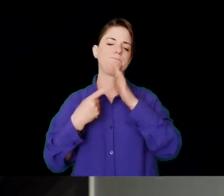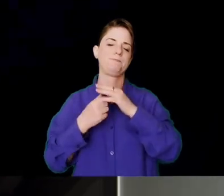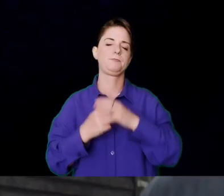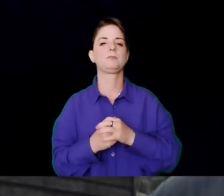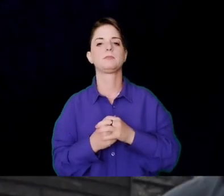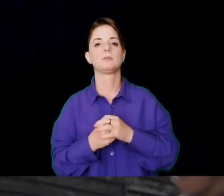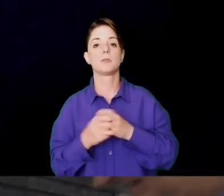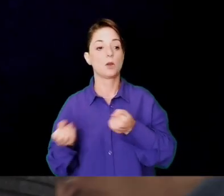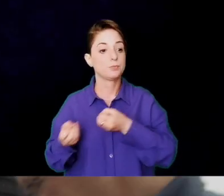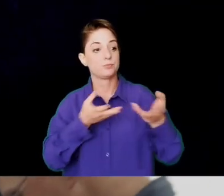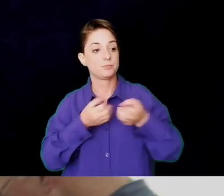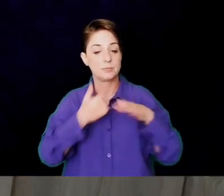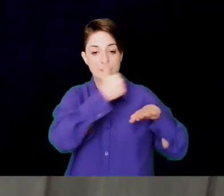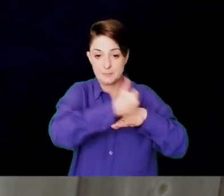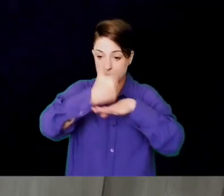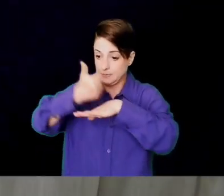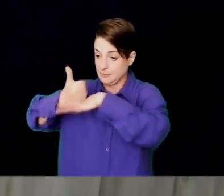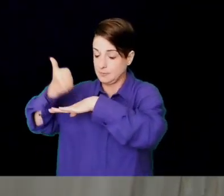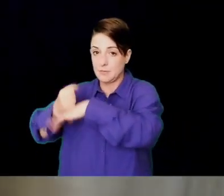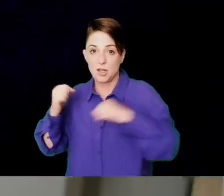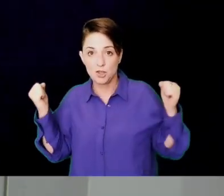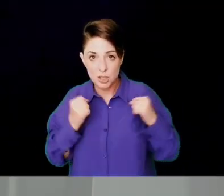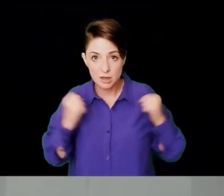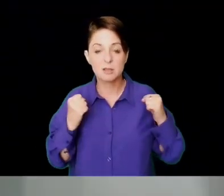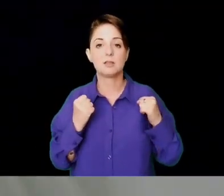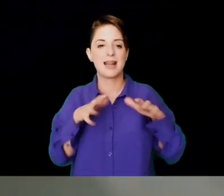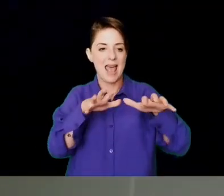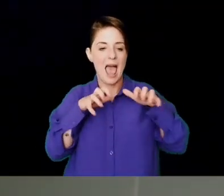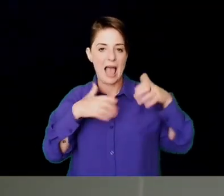Chiller units and ice machines were installed in all 4 ports.